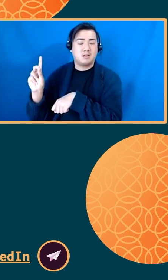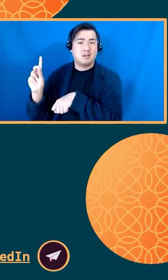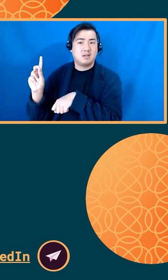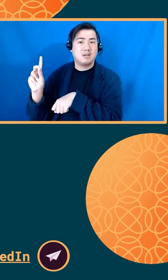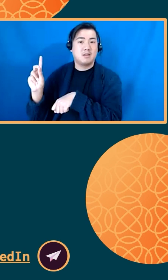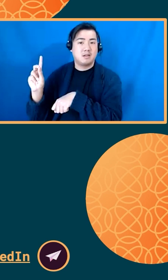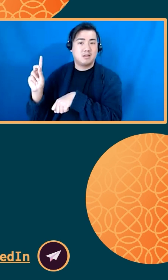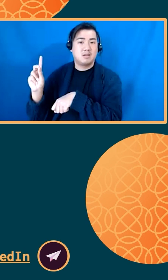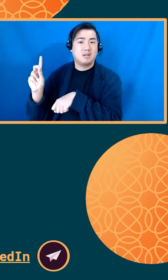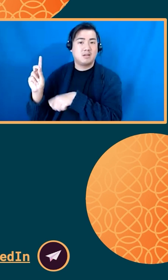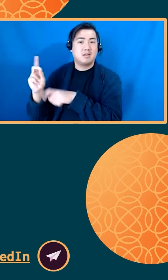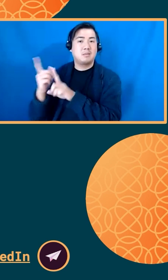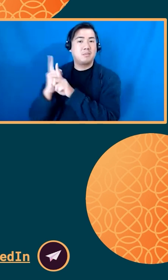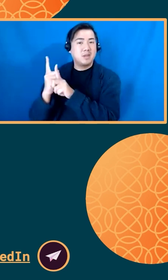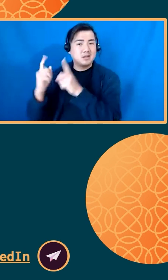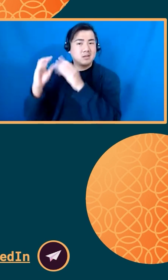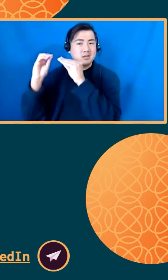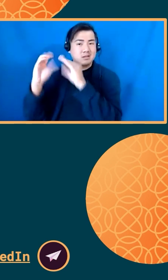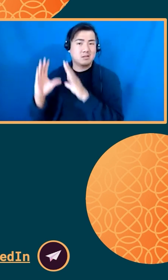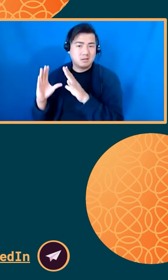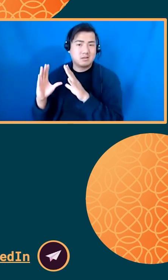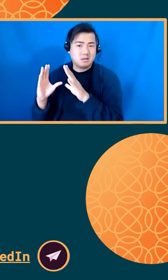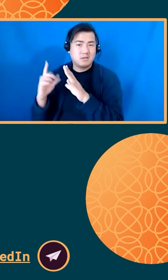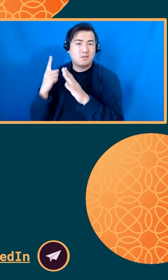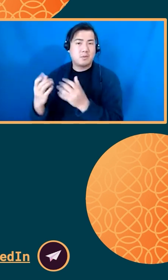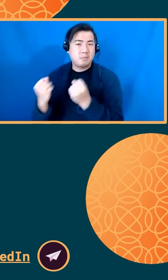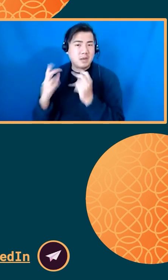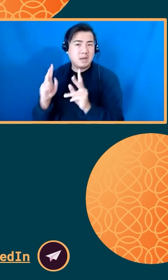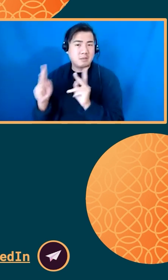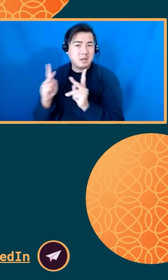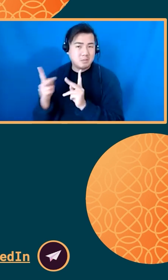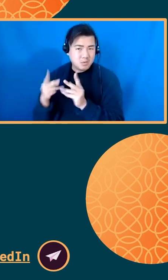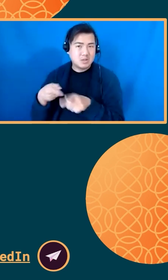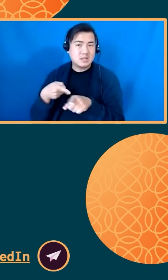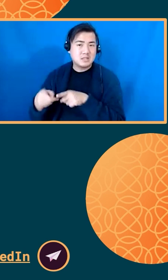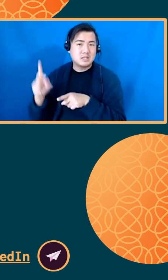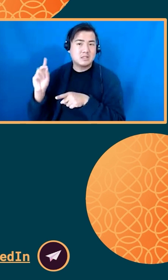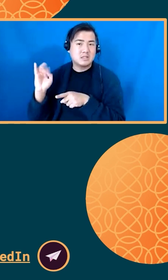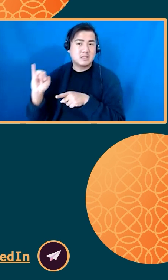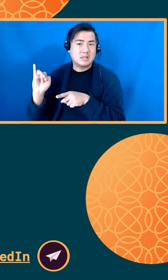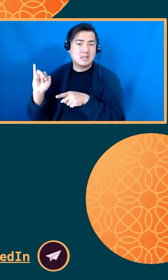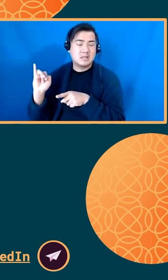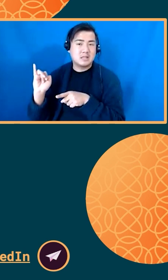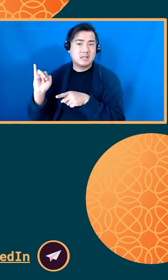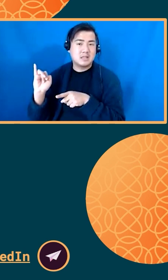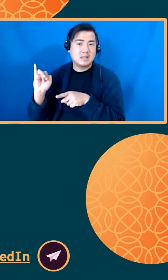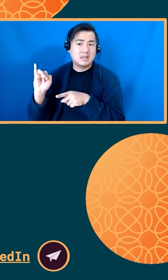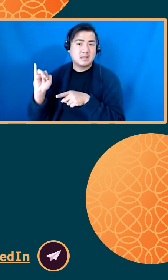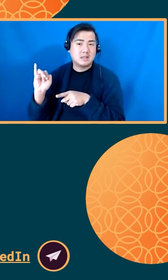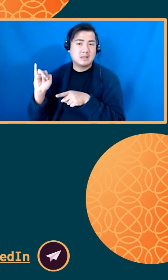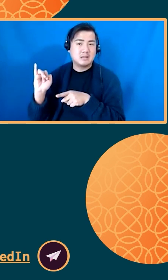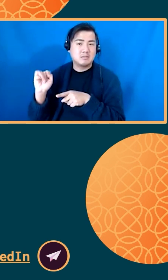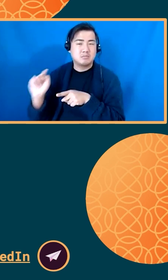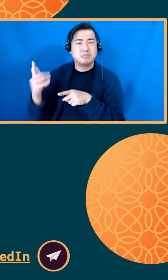beloved mentor and teacher to so many of us in the DEI space, a kind of